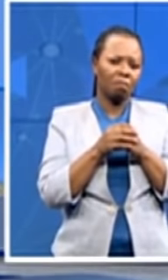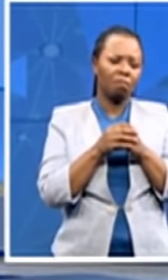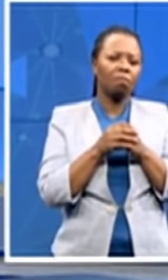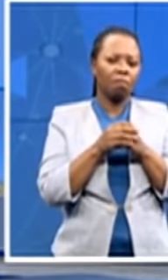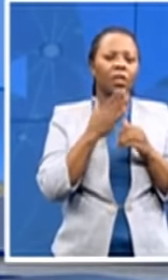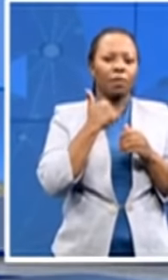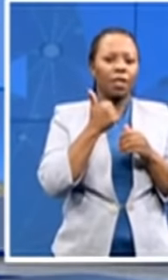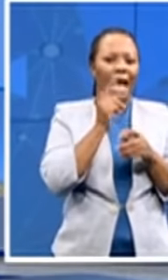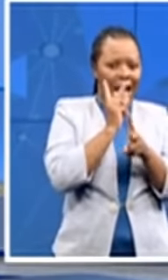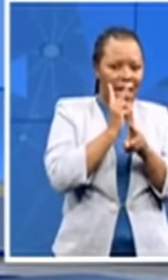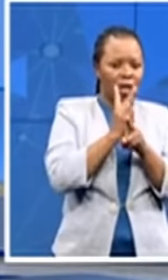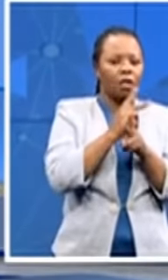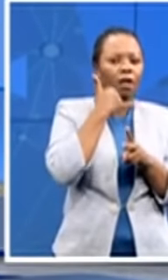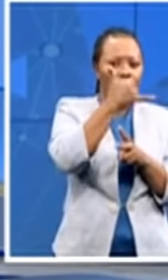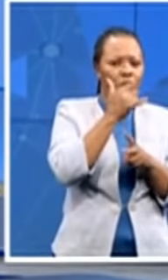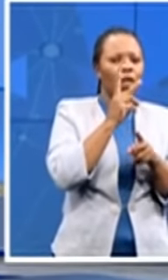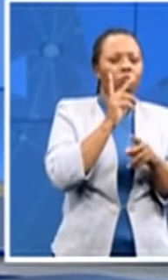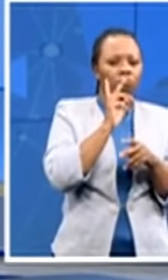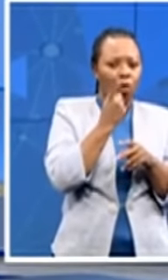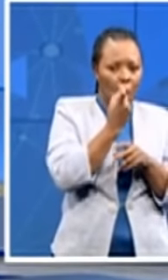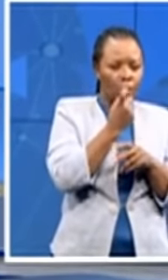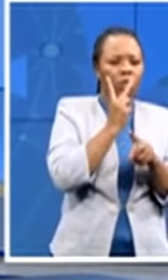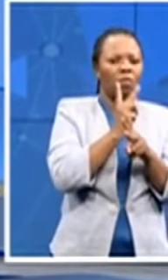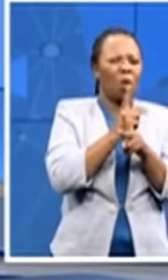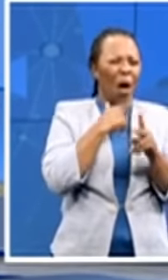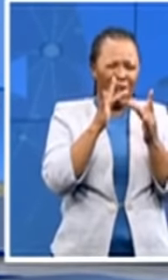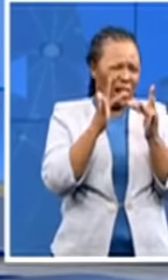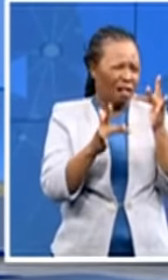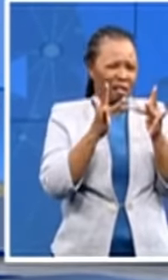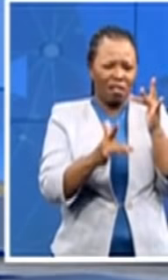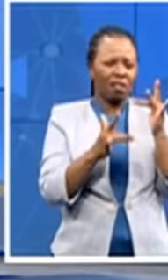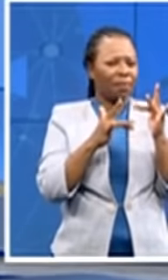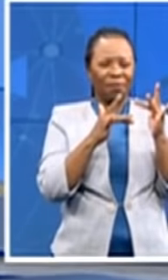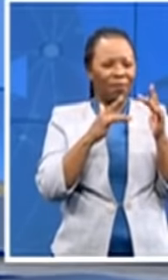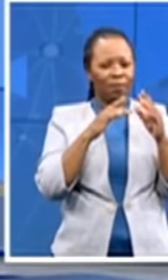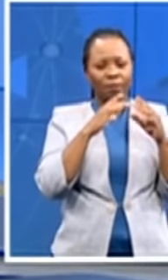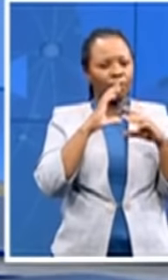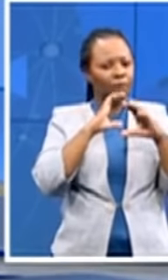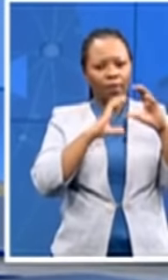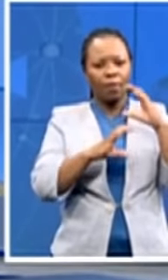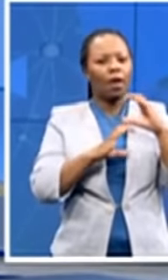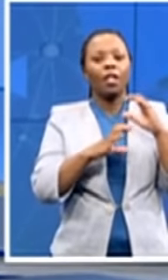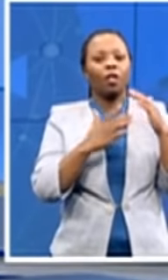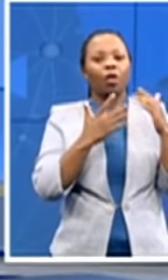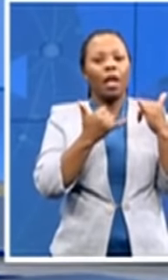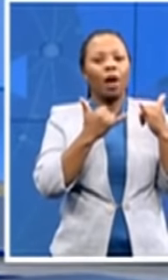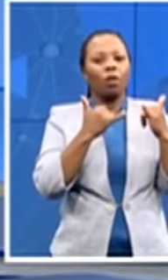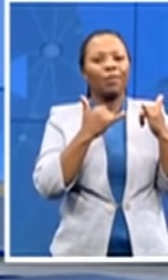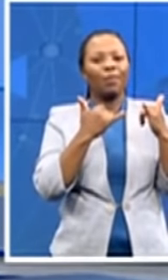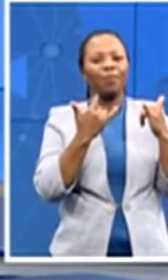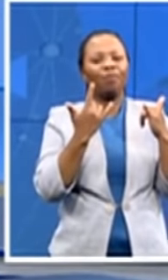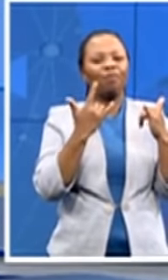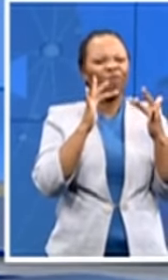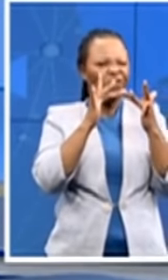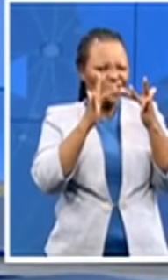time and pick up on this conversation. I think it's important to get clarity on what the points that you're making. So we'll try